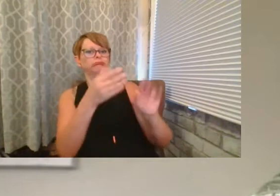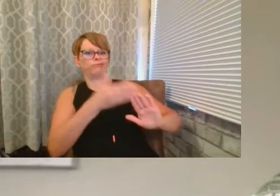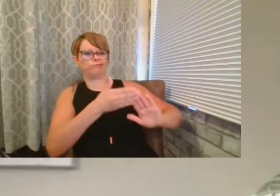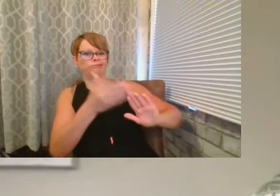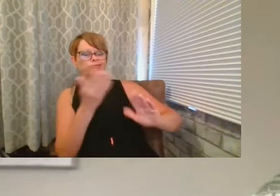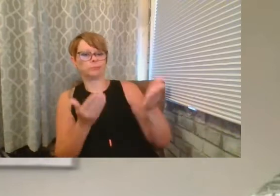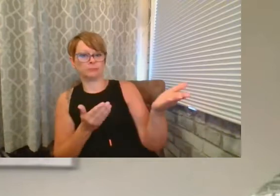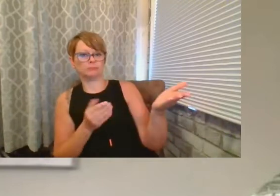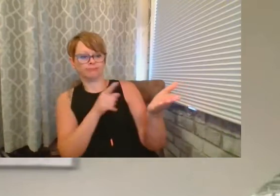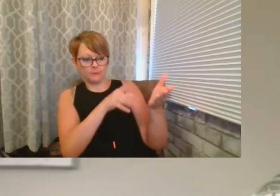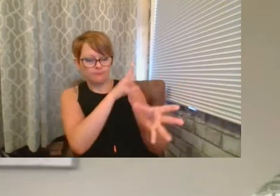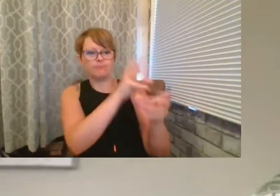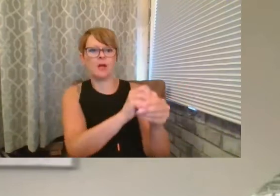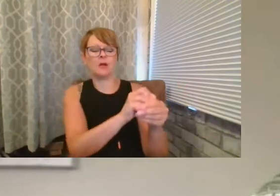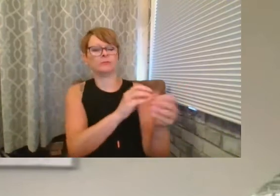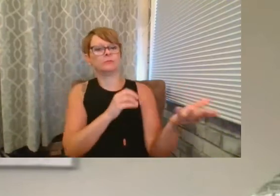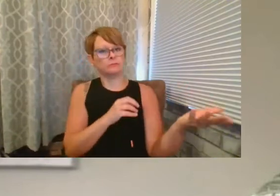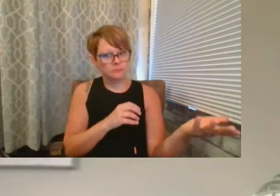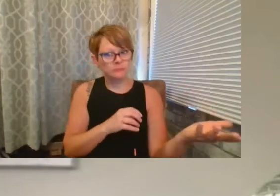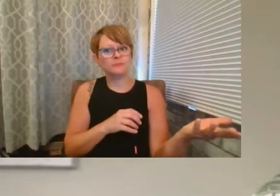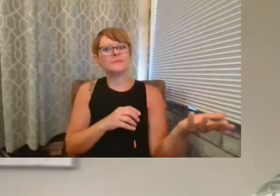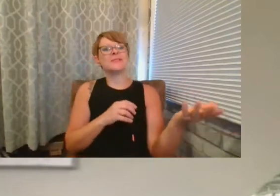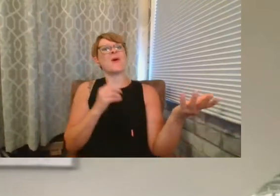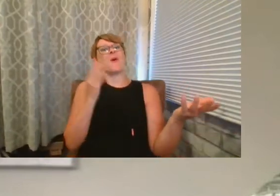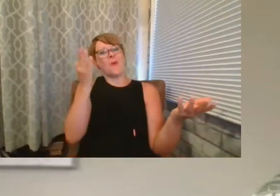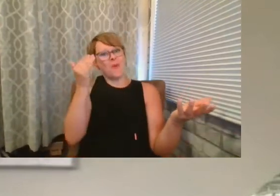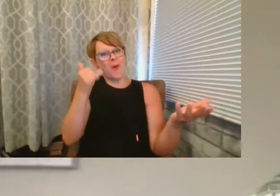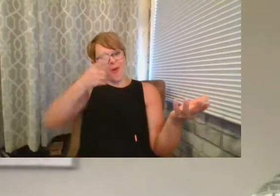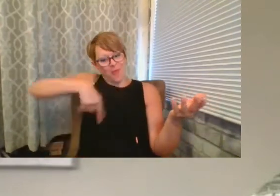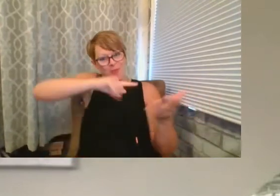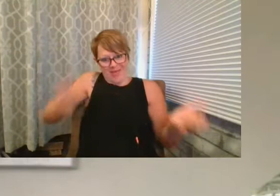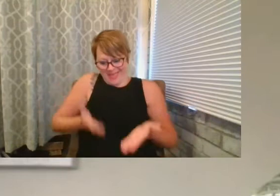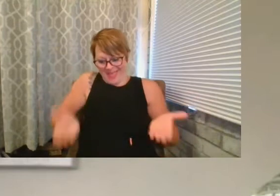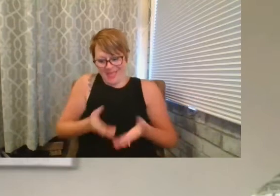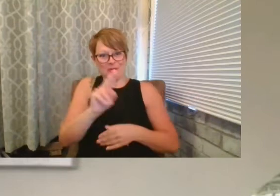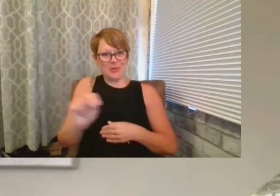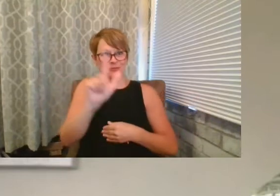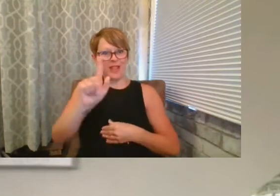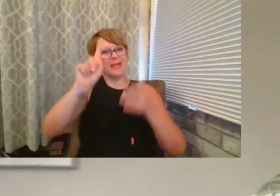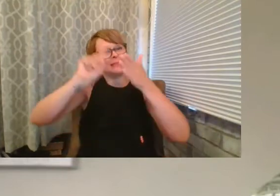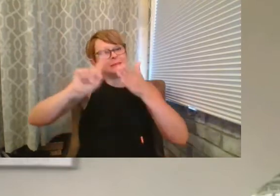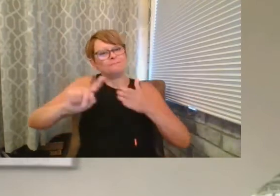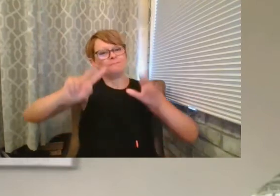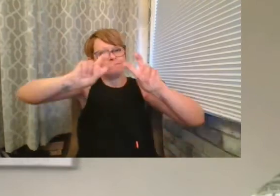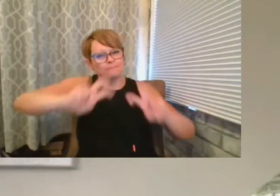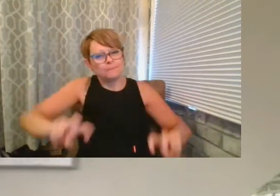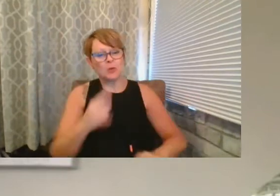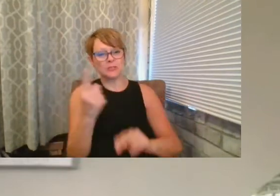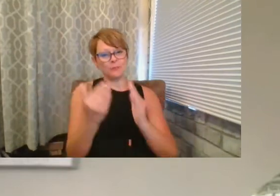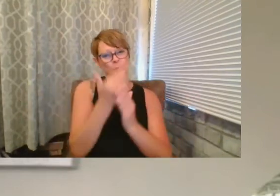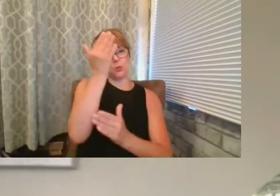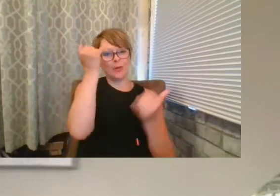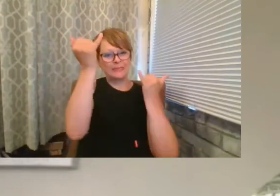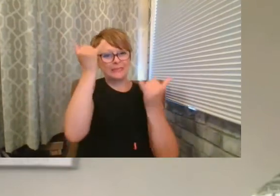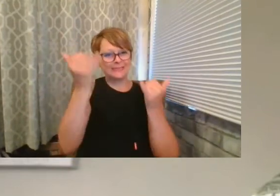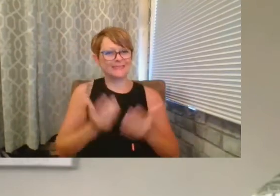And that's what led us all the way here to Newfoundland to, explore something new. And I think like a lot of it has to